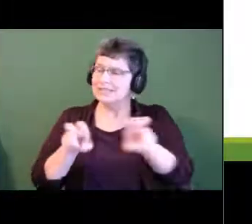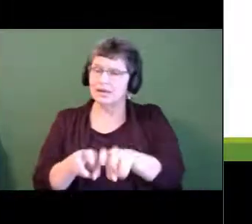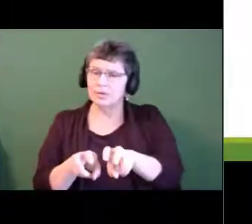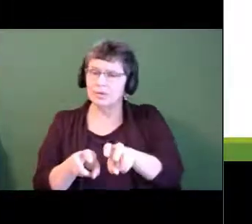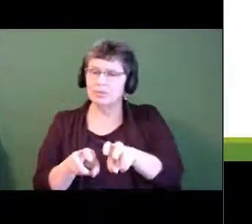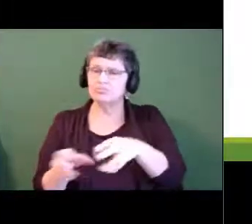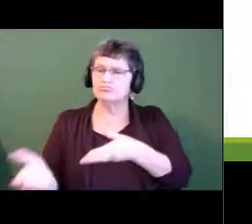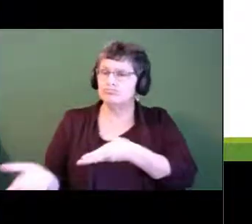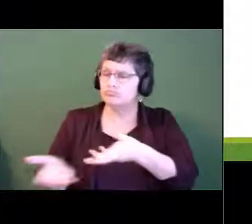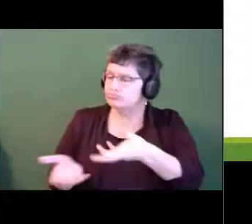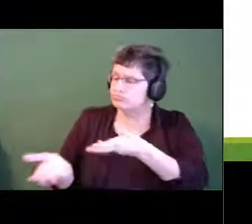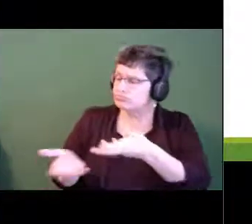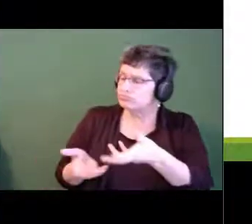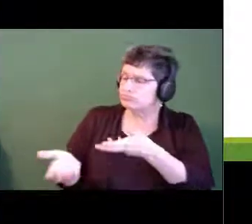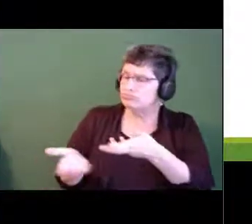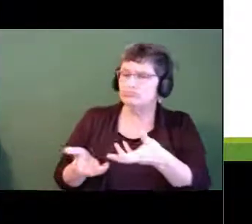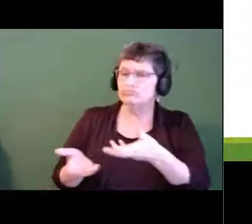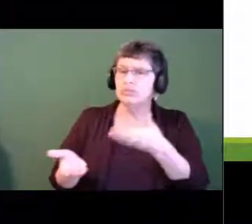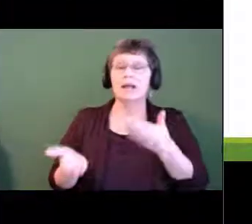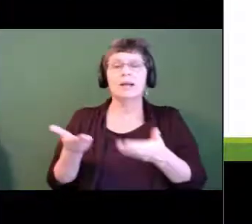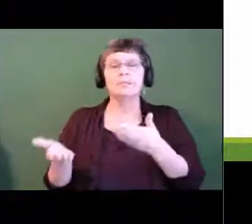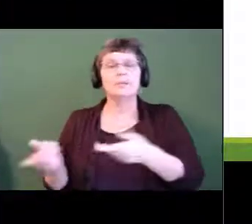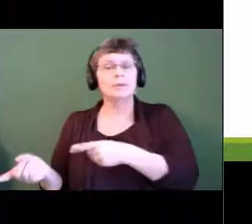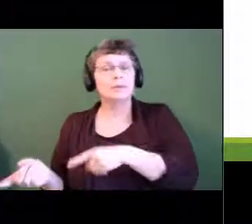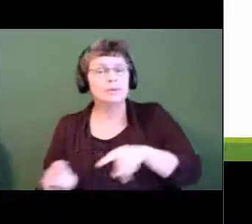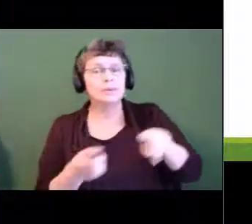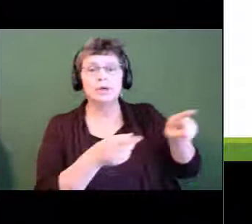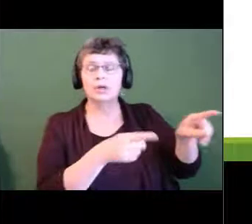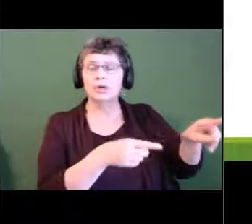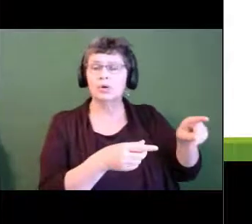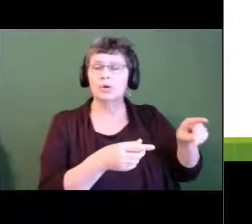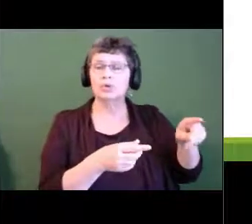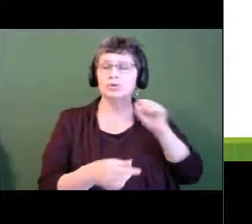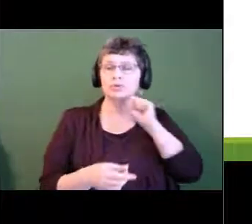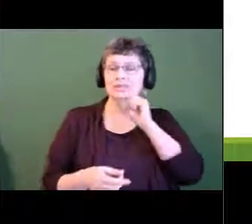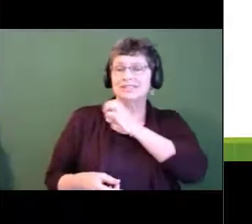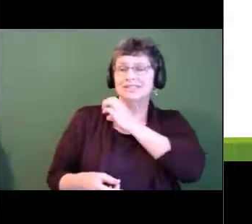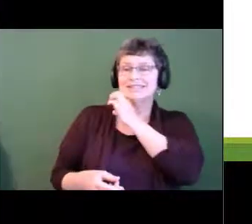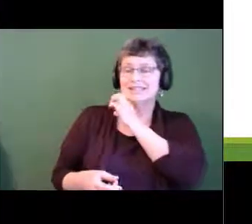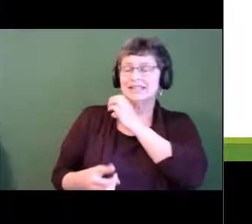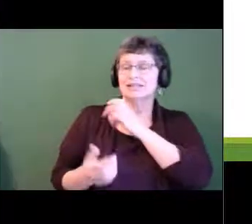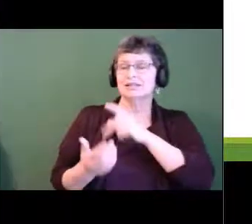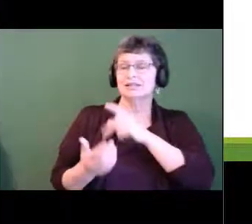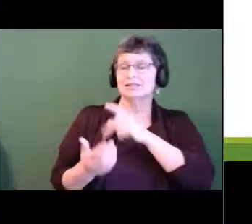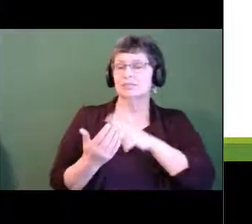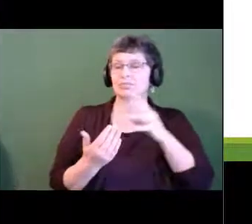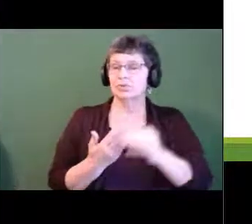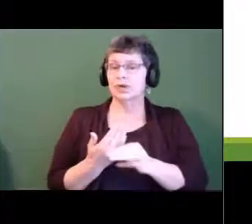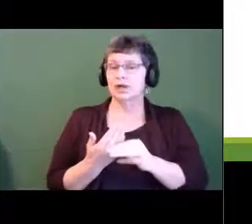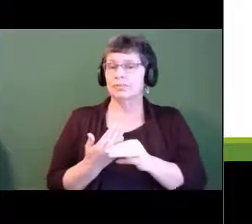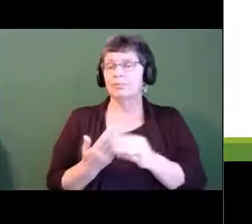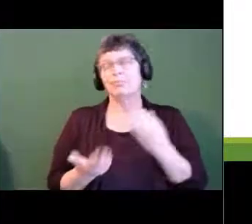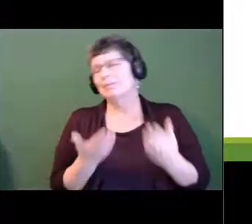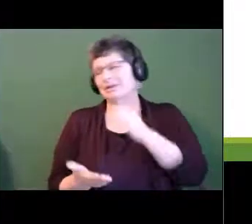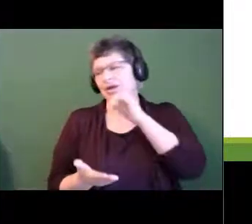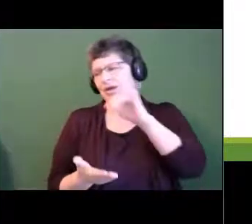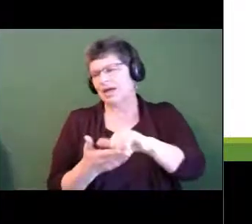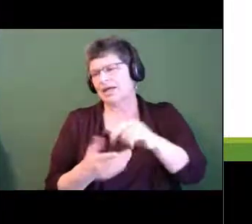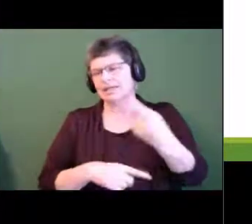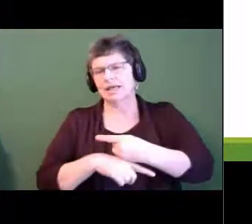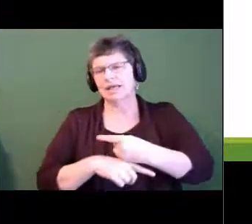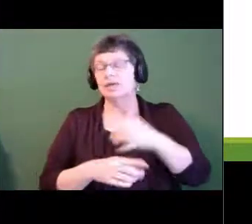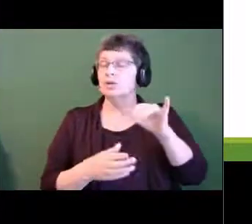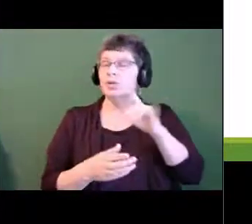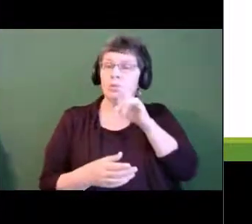that was scheduled ahead, perhaps on another day, once they found out their interest. They also just went around in public places and